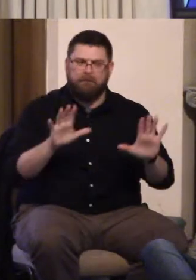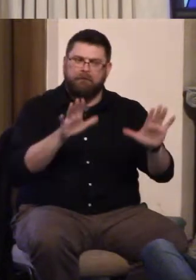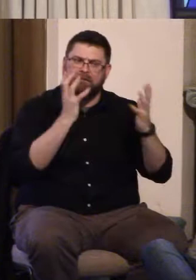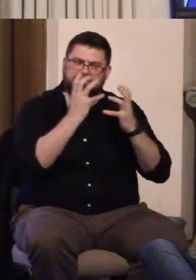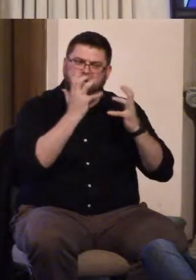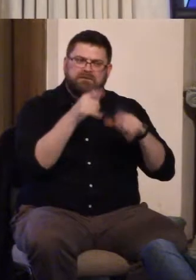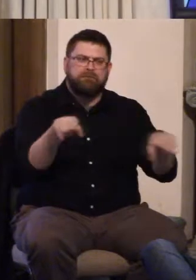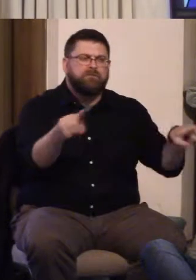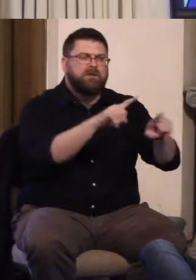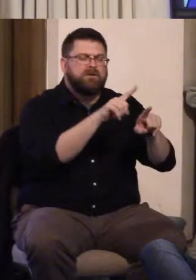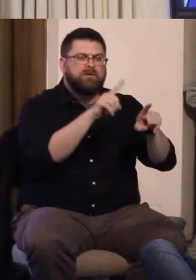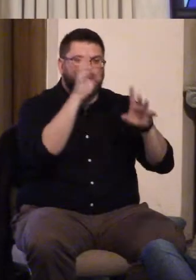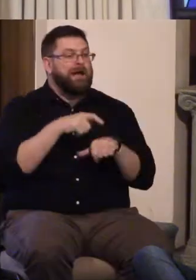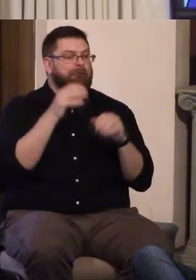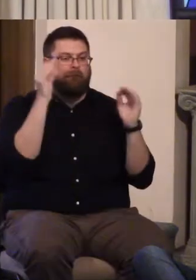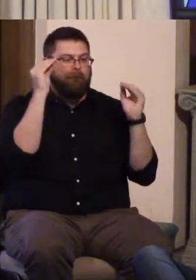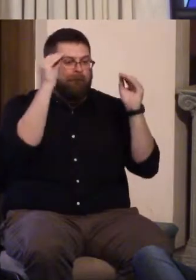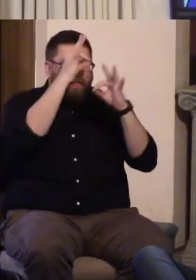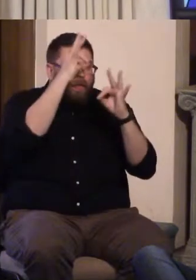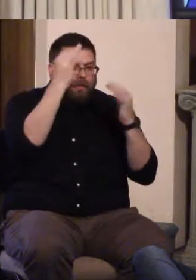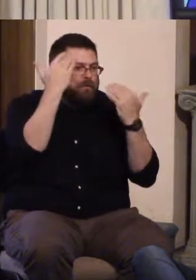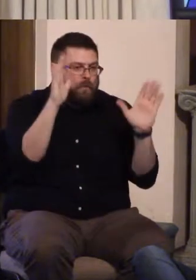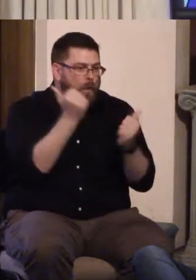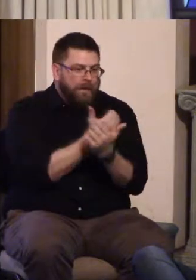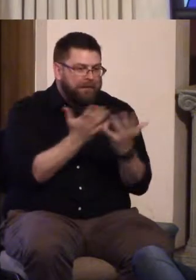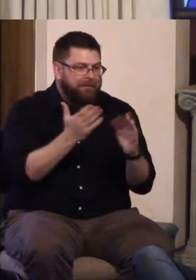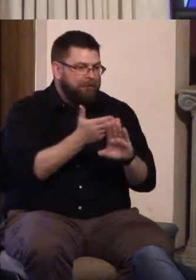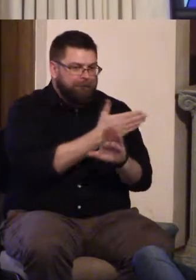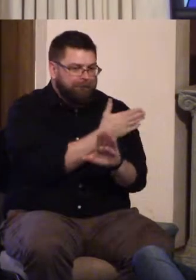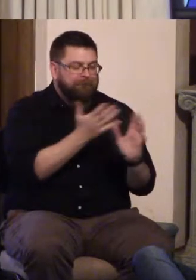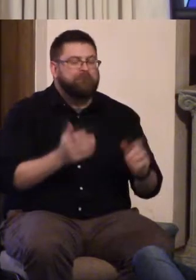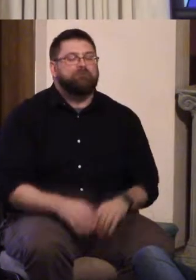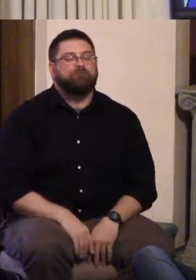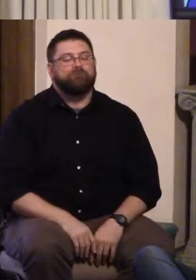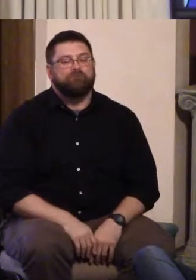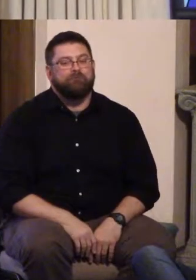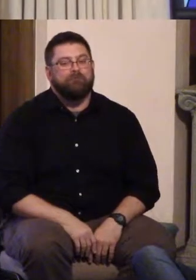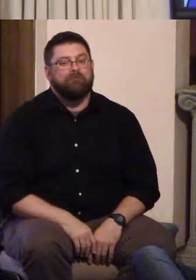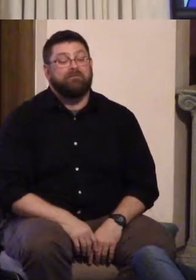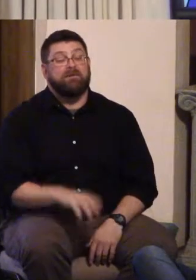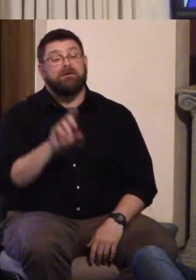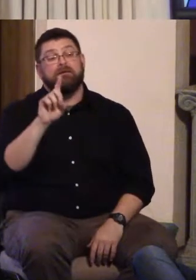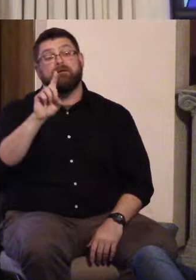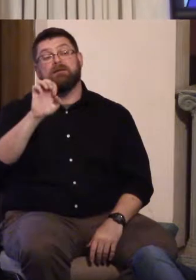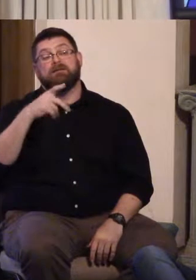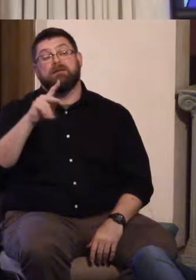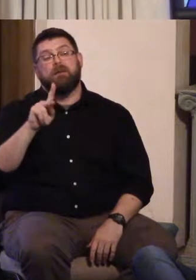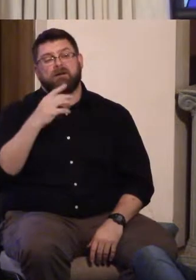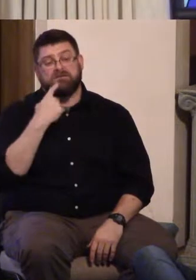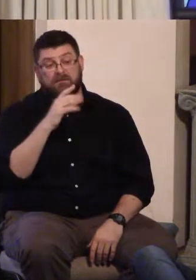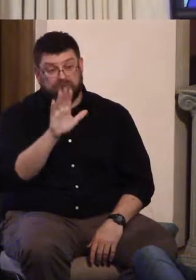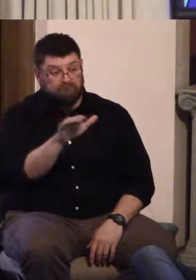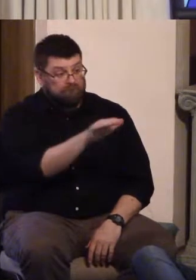awesome. Pretend you're a kid right now and you're hearing this for the first time and you don't know anything else.